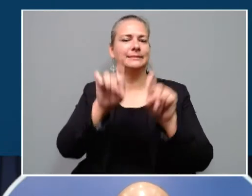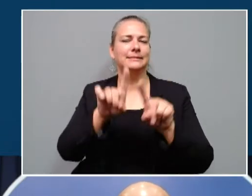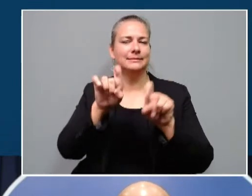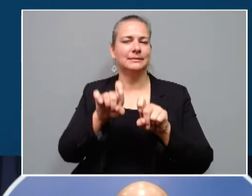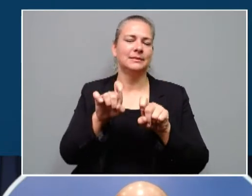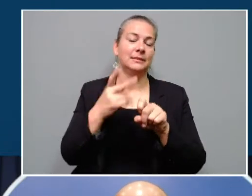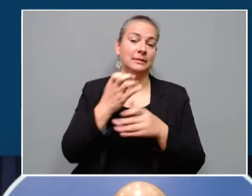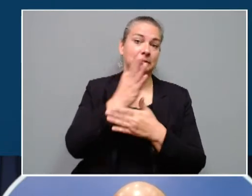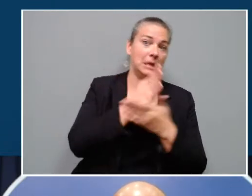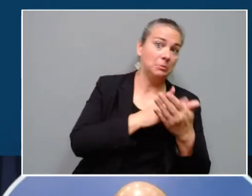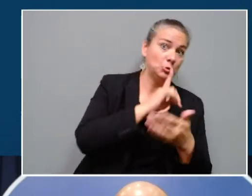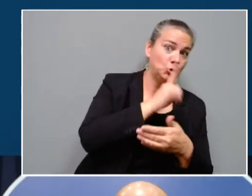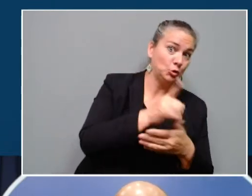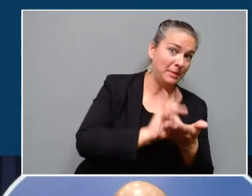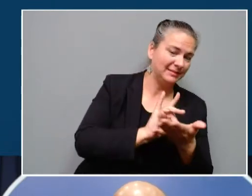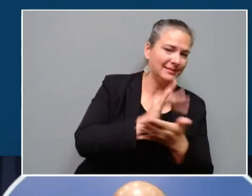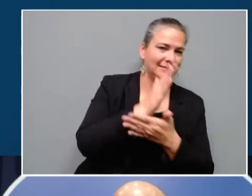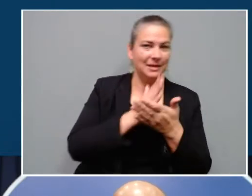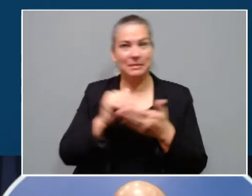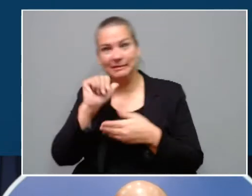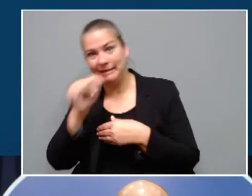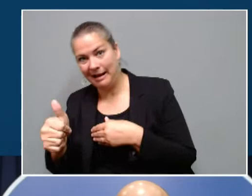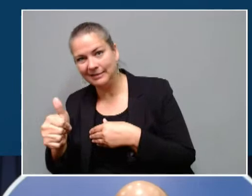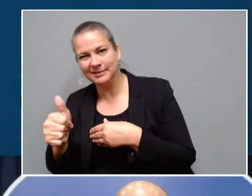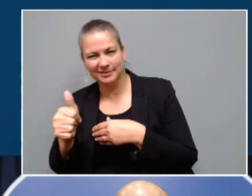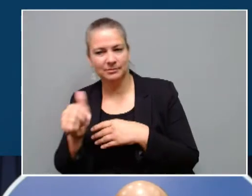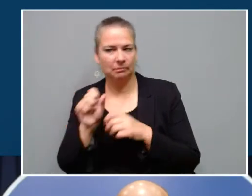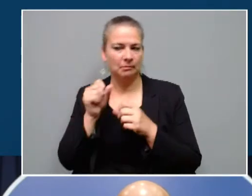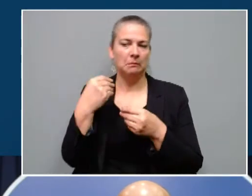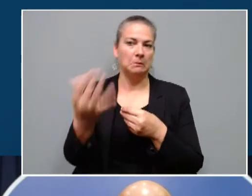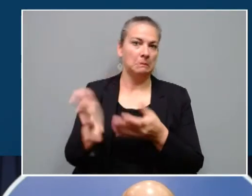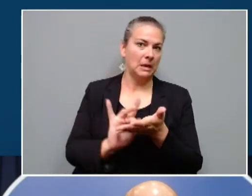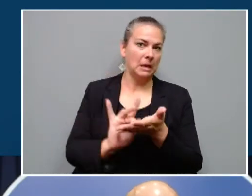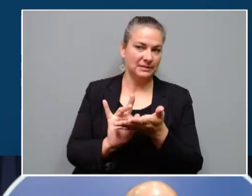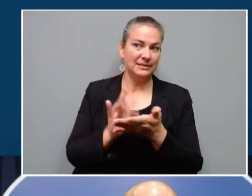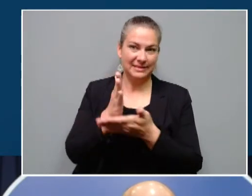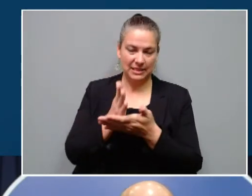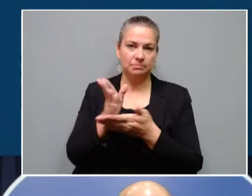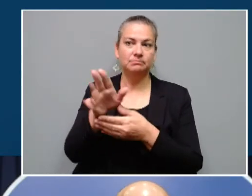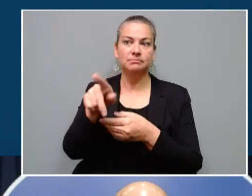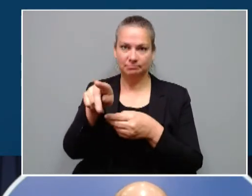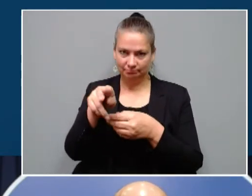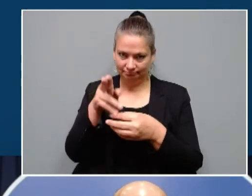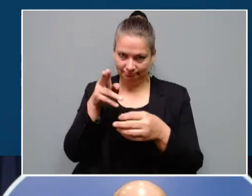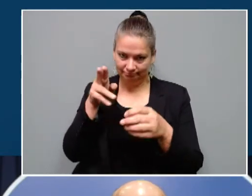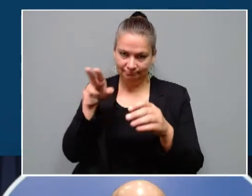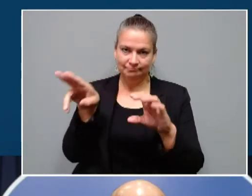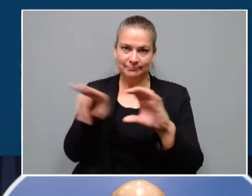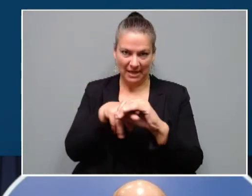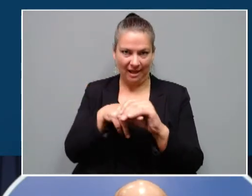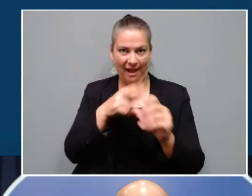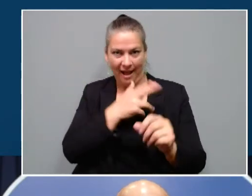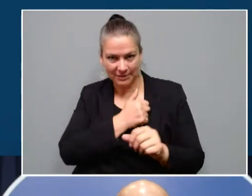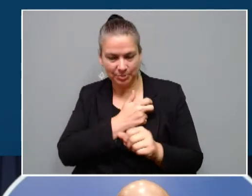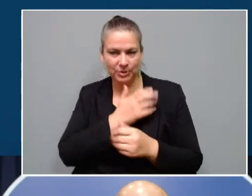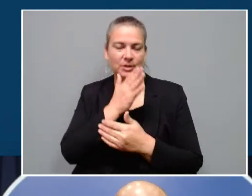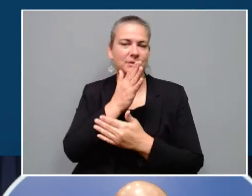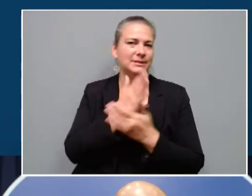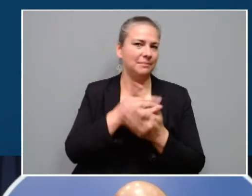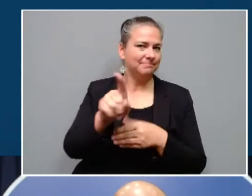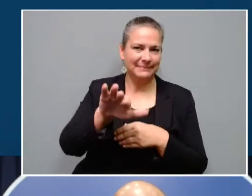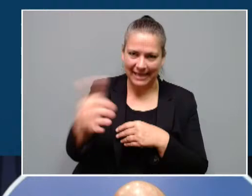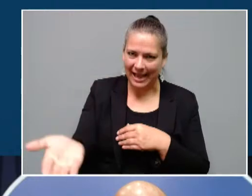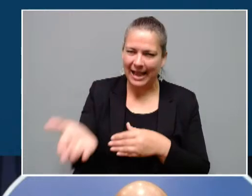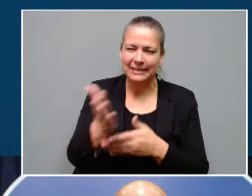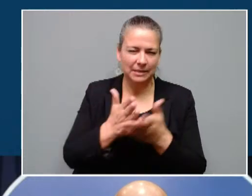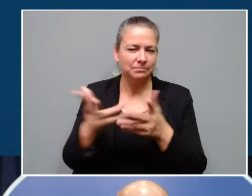and 7% of the people who got the medication went on to be hospitalized or die. That's how they get to this 50% reduction. This was